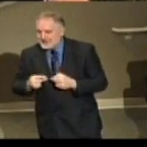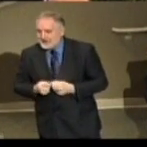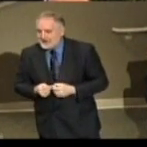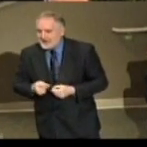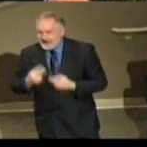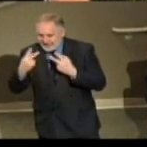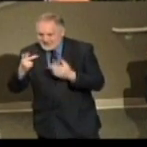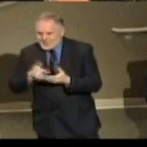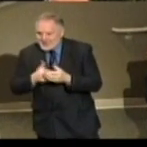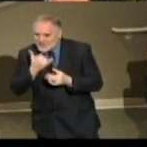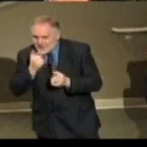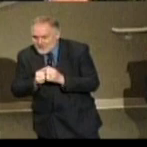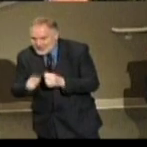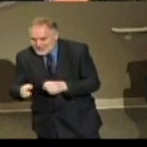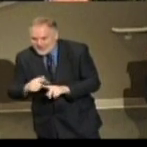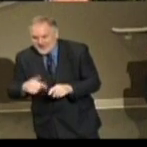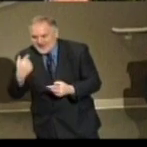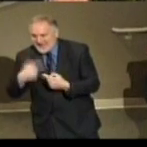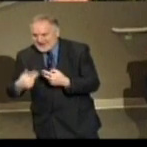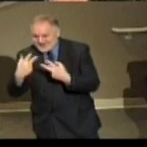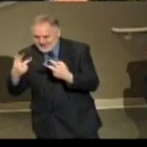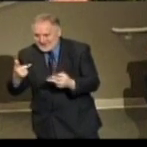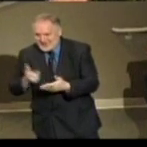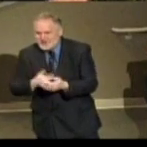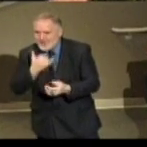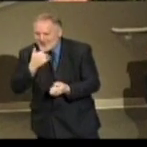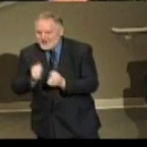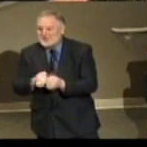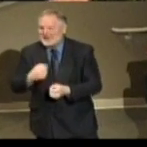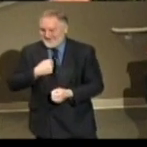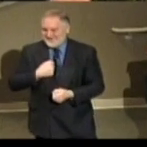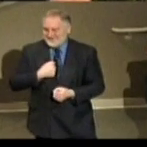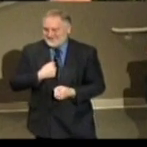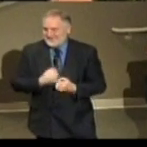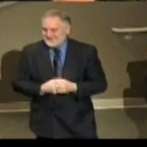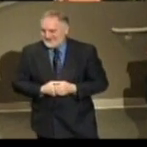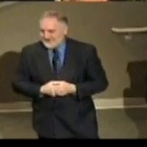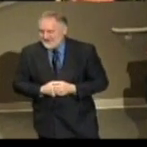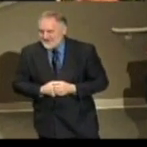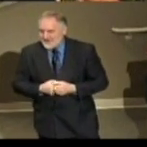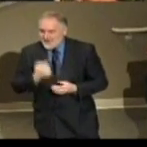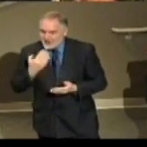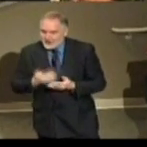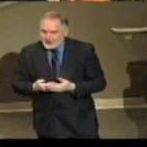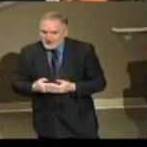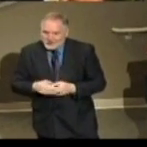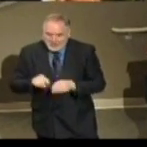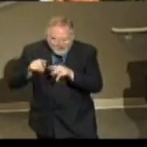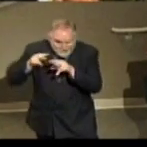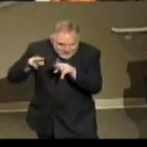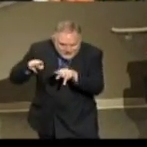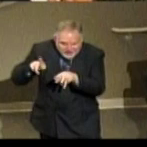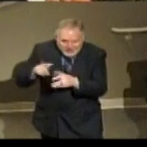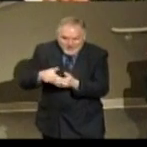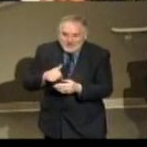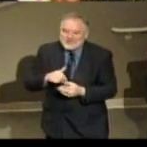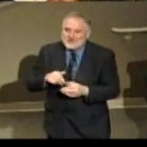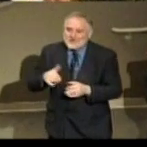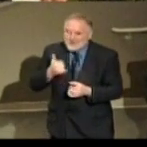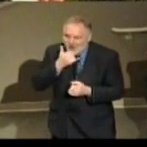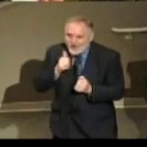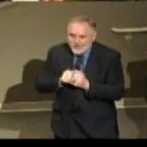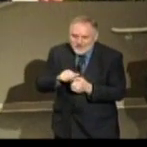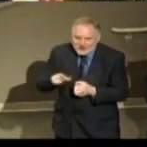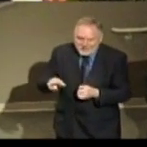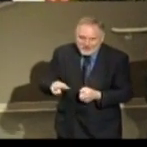But they rarely see what's wrong with themselves. They're good at spotting what's not right in you, what's not